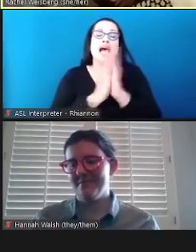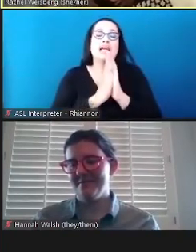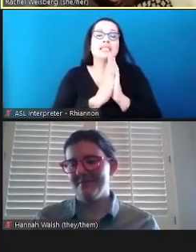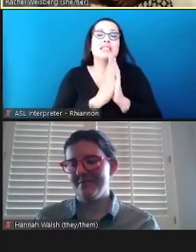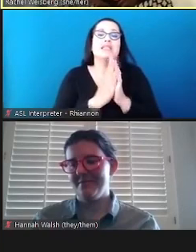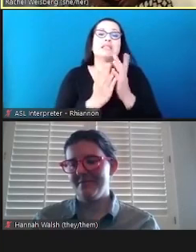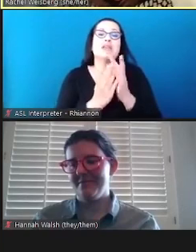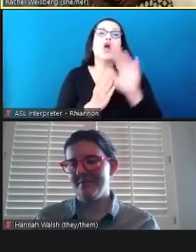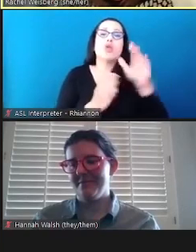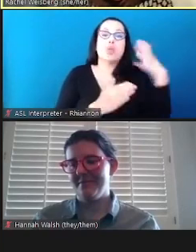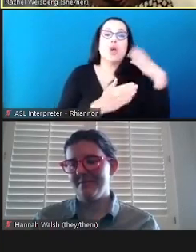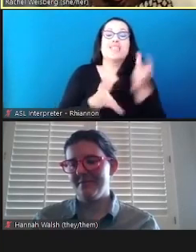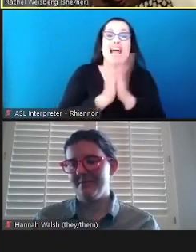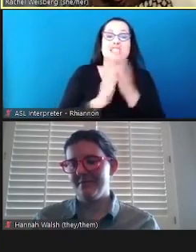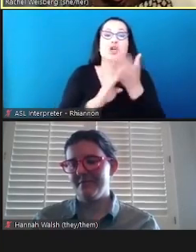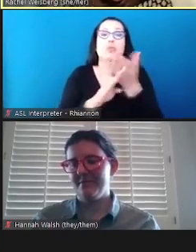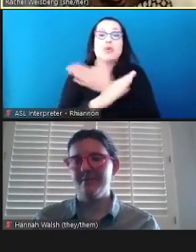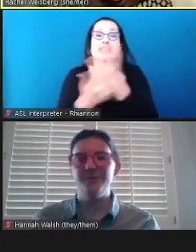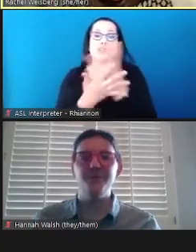questions by her employer.